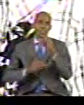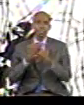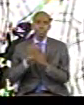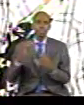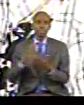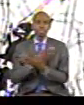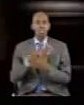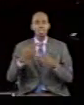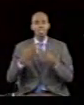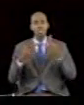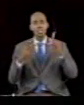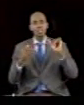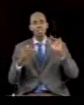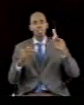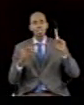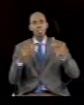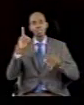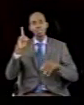Dearman.